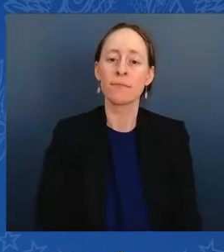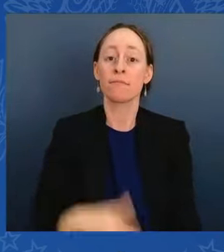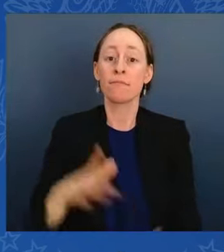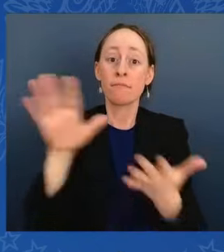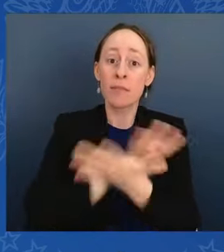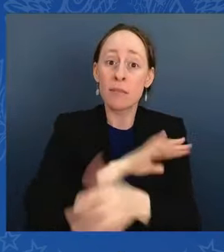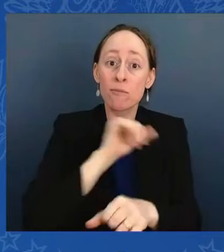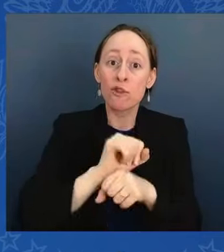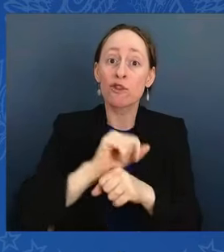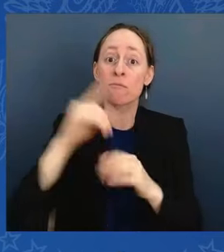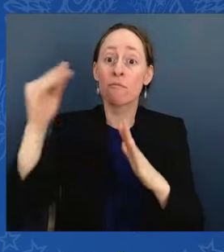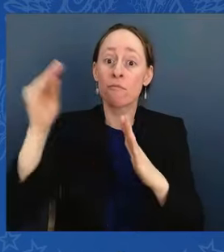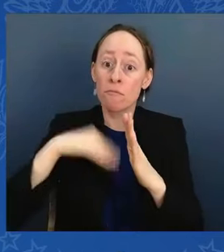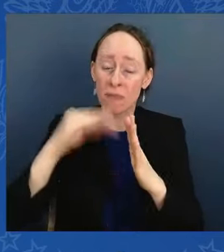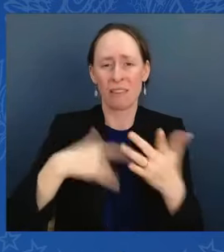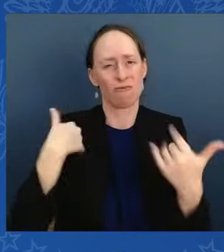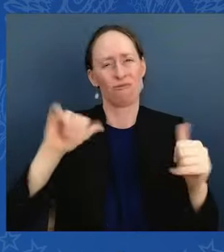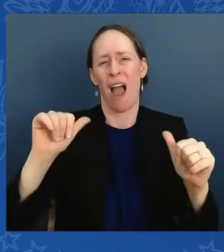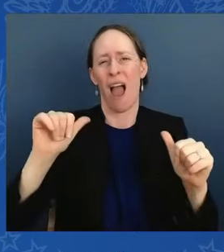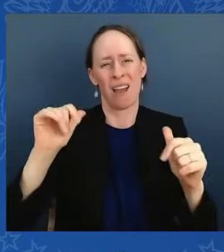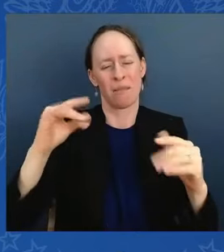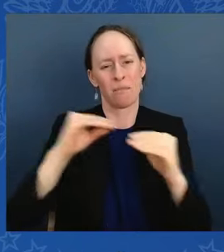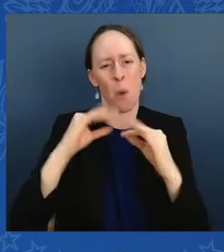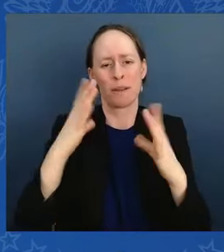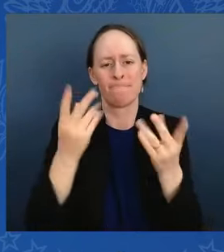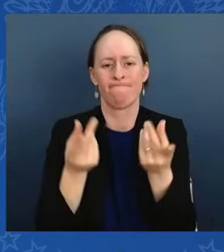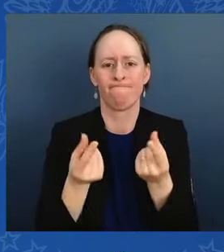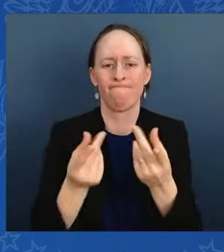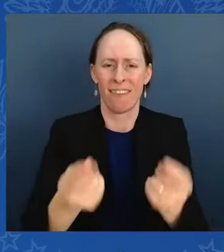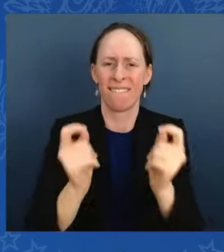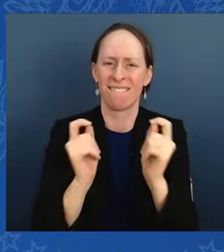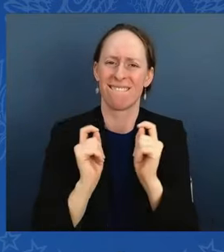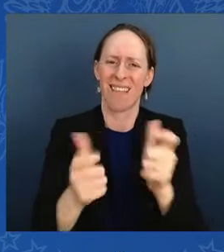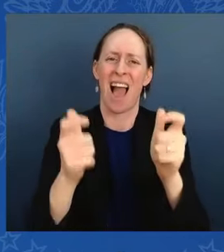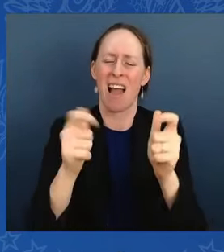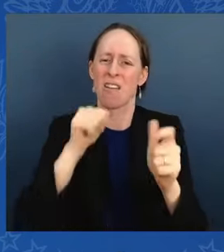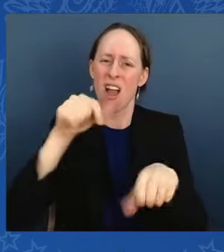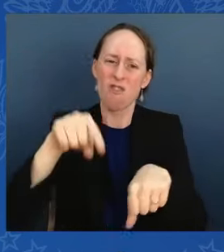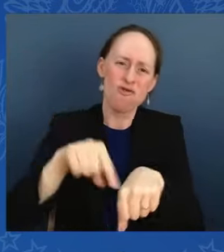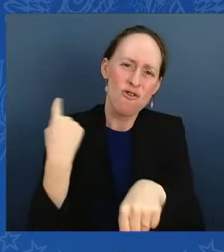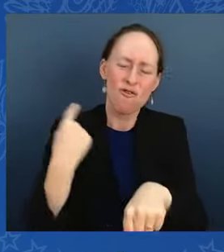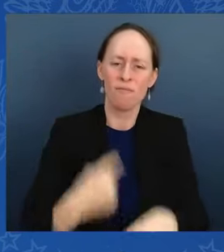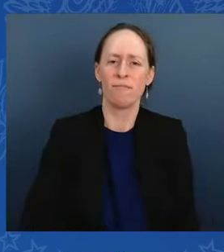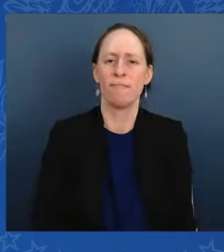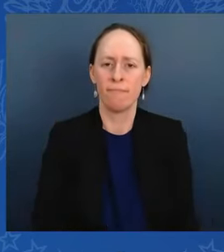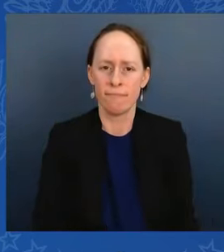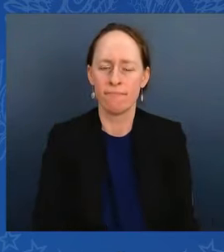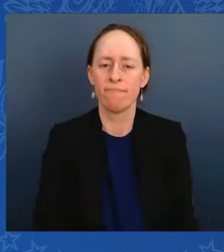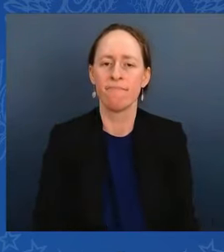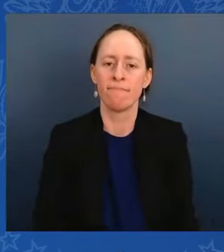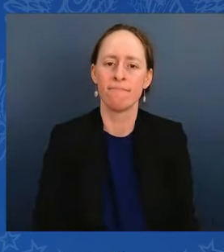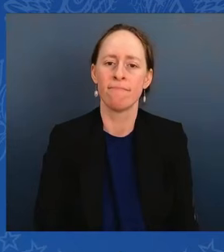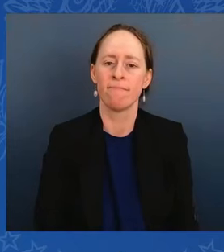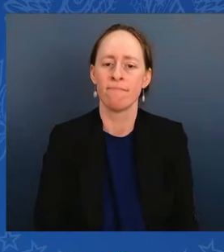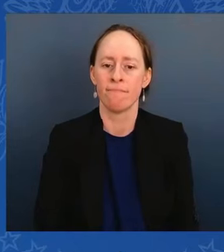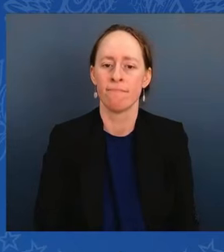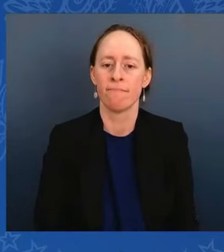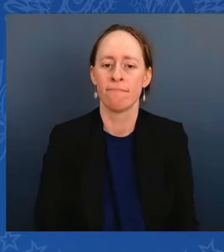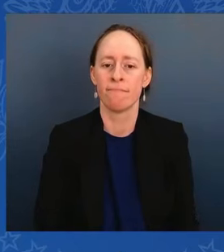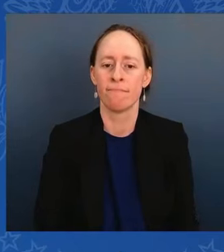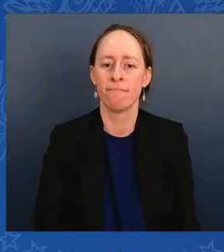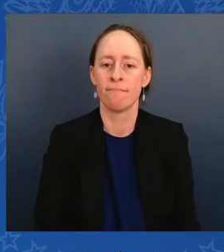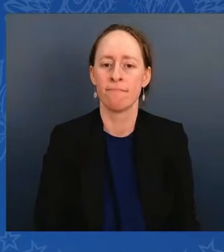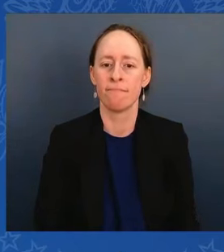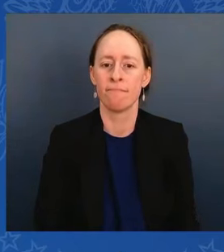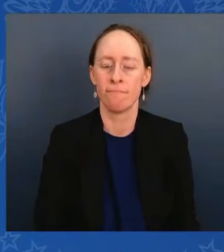of recovery activities so we can move more quickly. Some of our own offices, which were in nearby counties, have been hit by